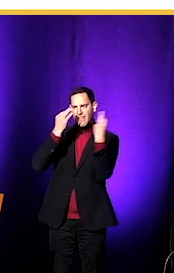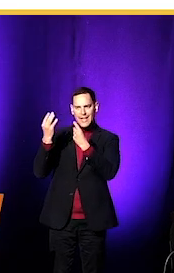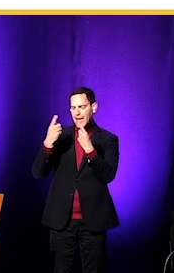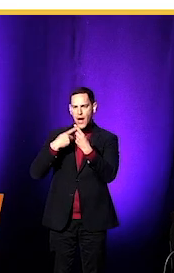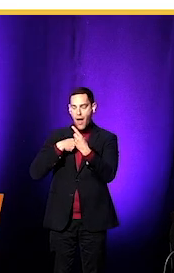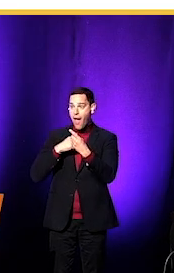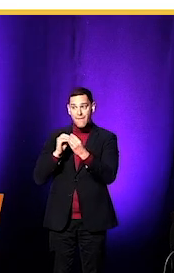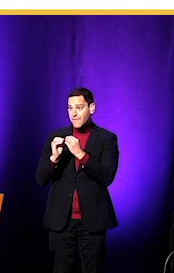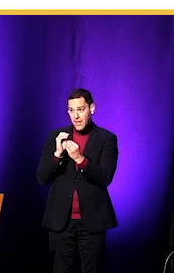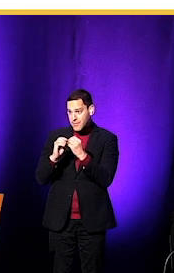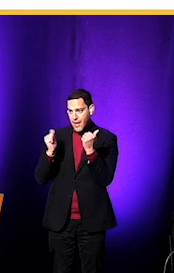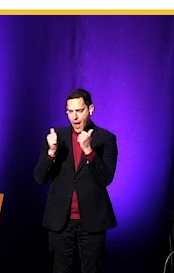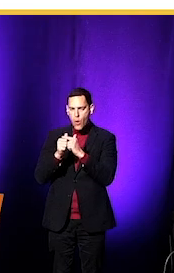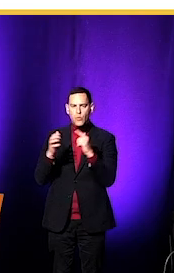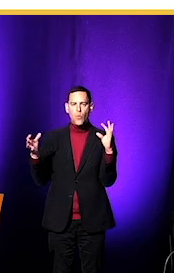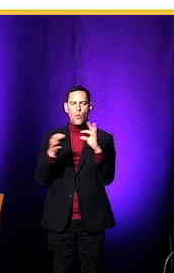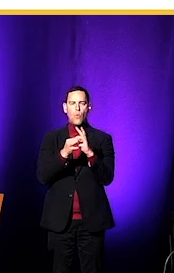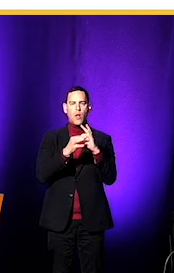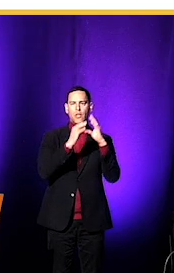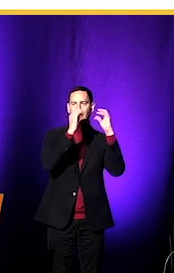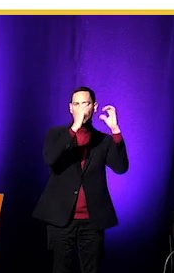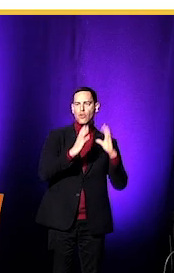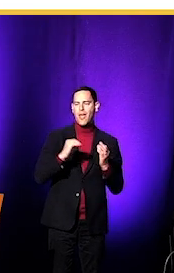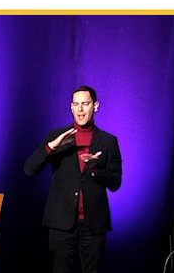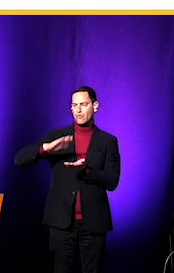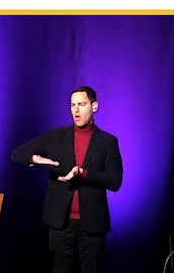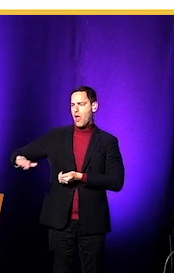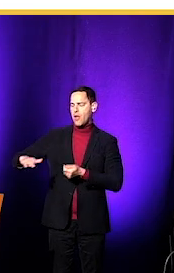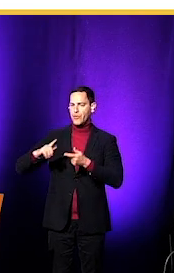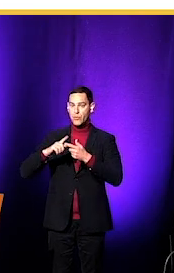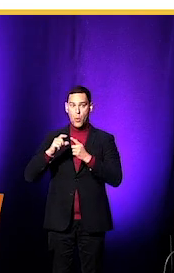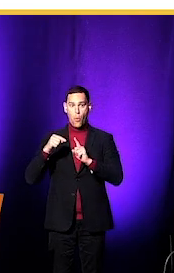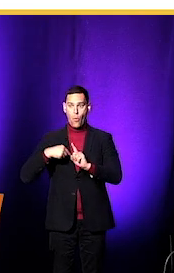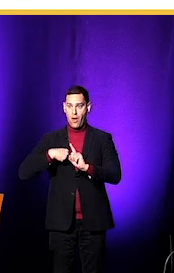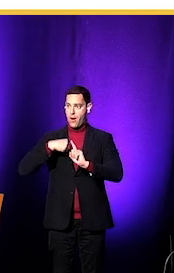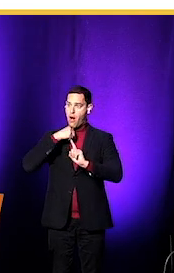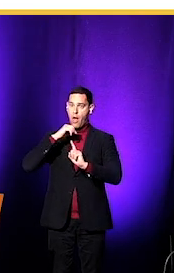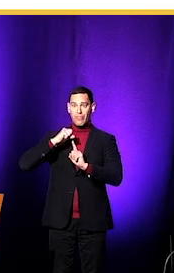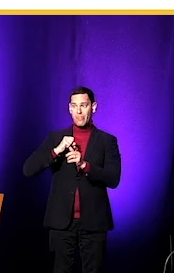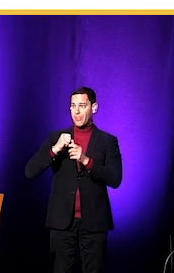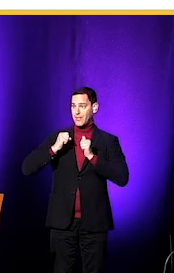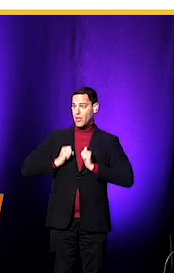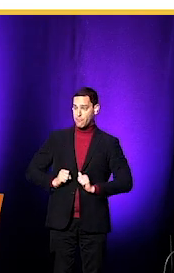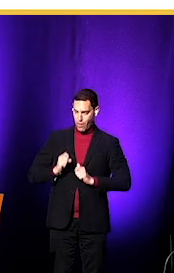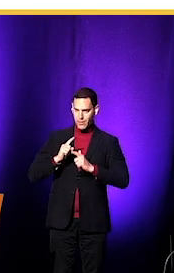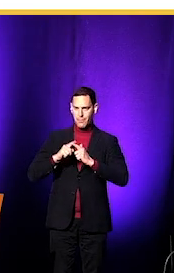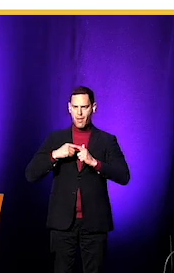and teacher in a relationship wherein she or he is not the subject, but a partner.